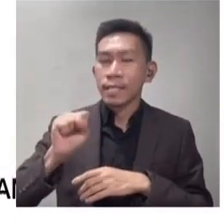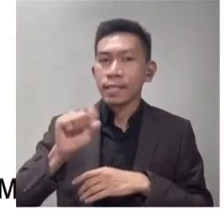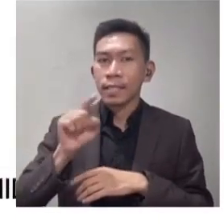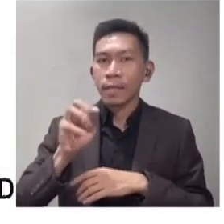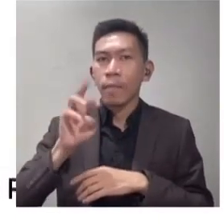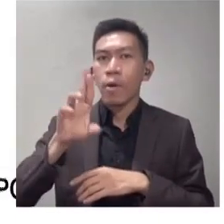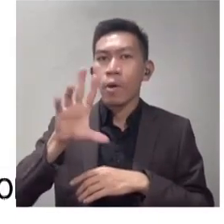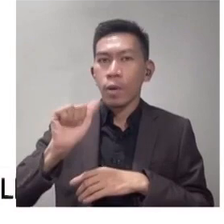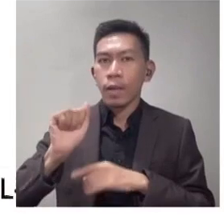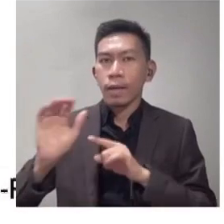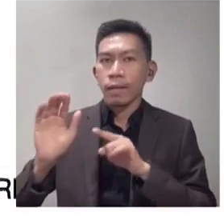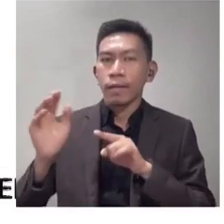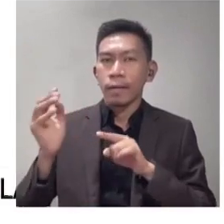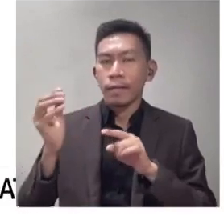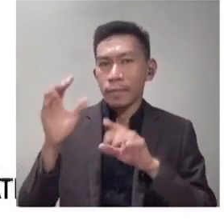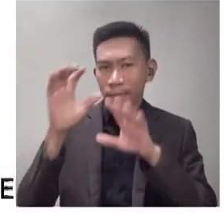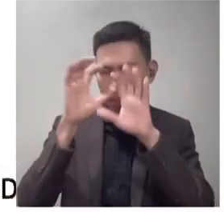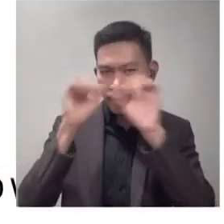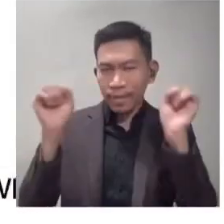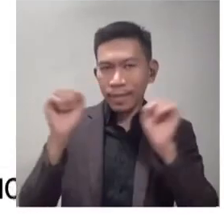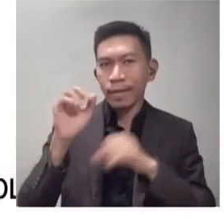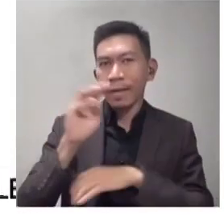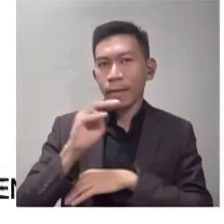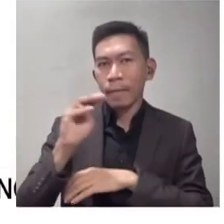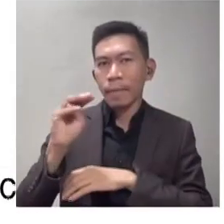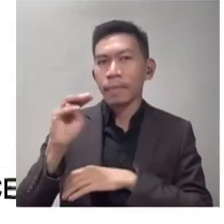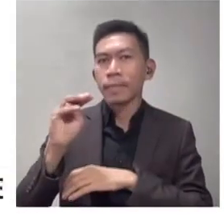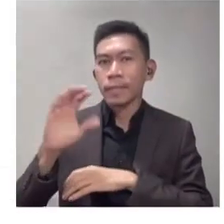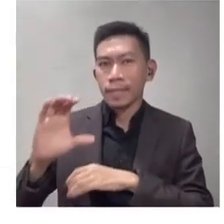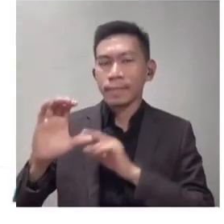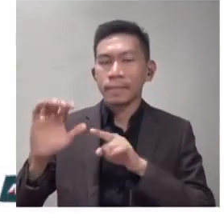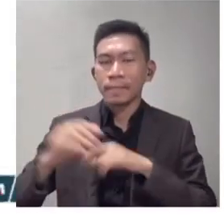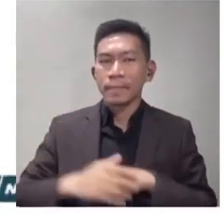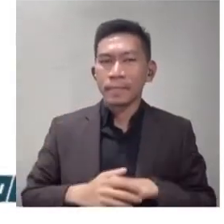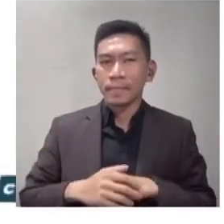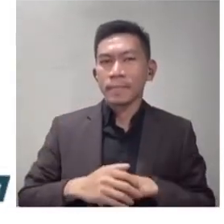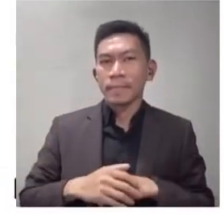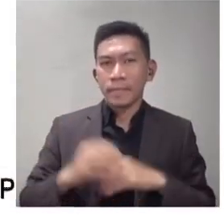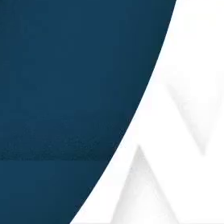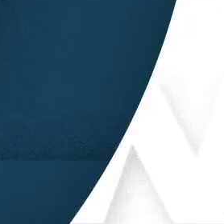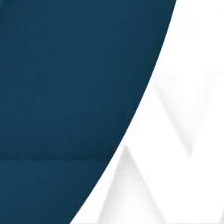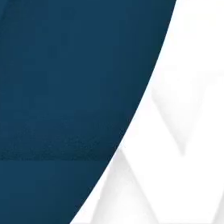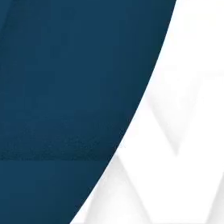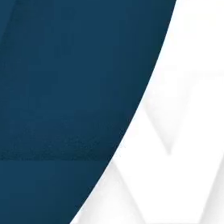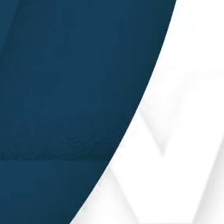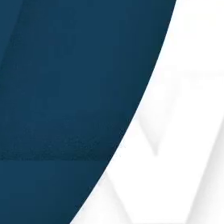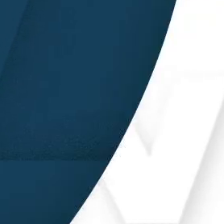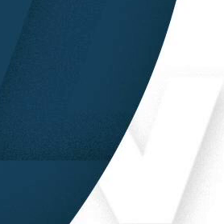Manila Council. Thanks again for taking time to talk to us today, Mayor. Thank you very much, Carmina.